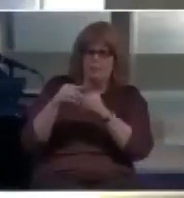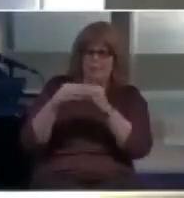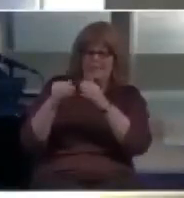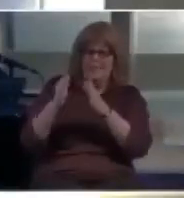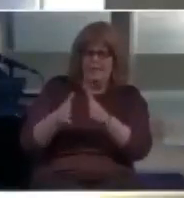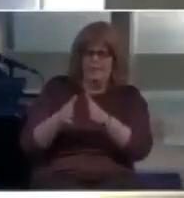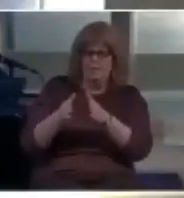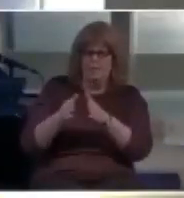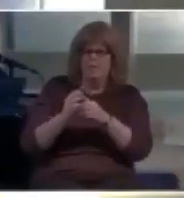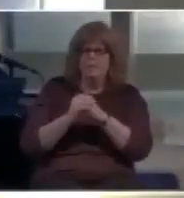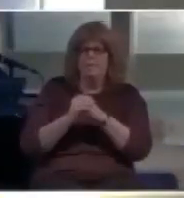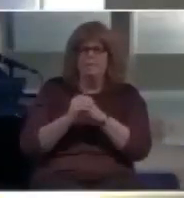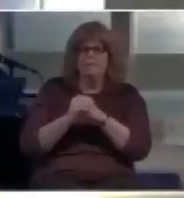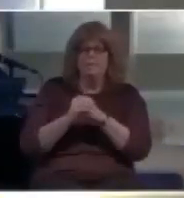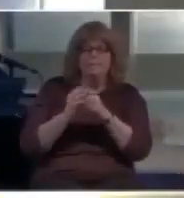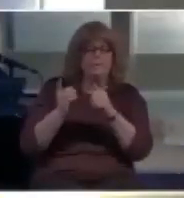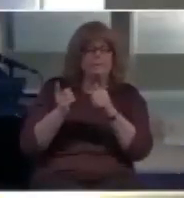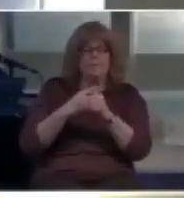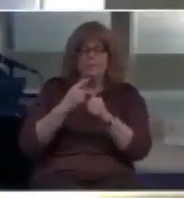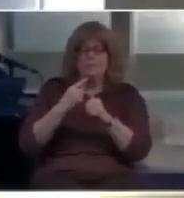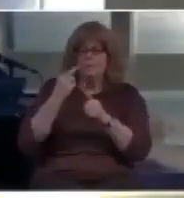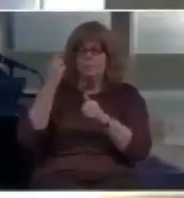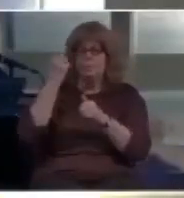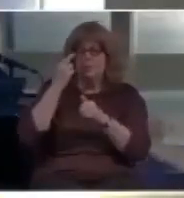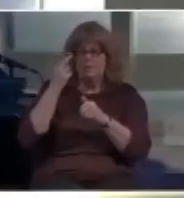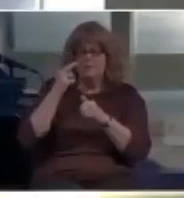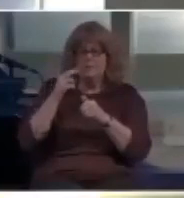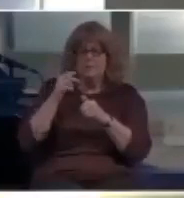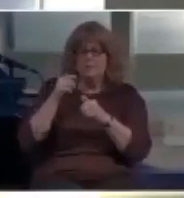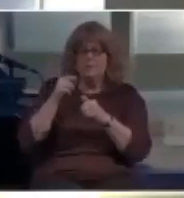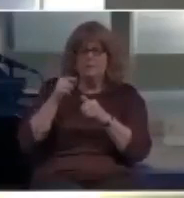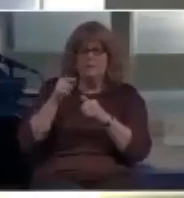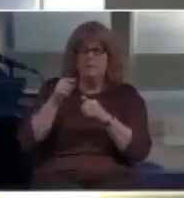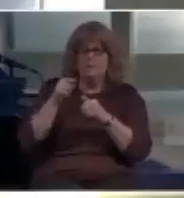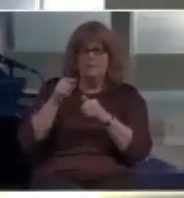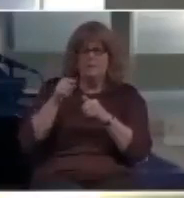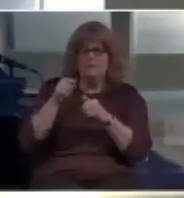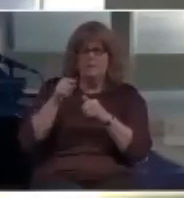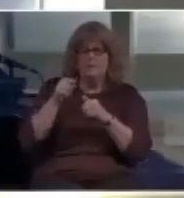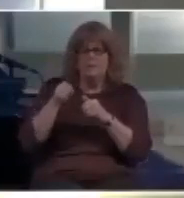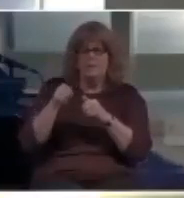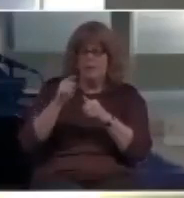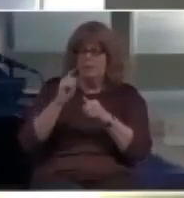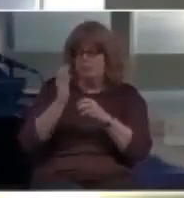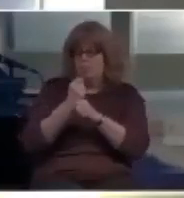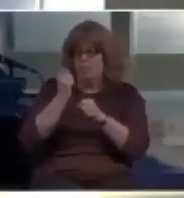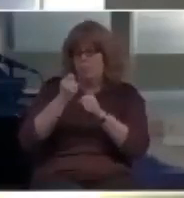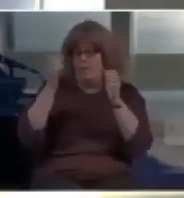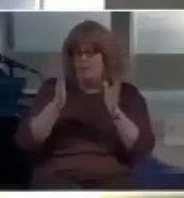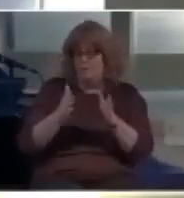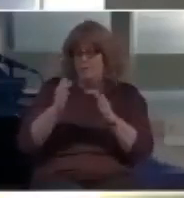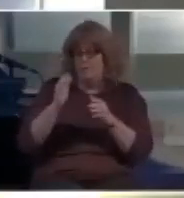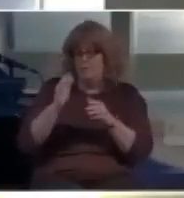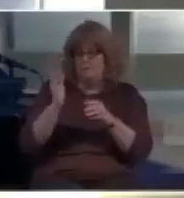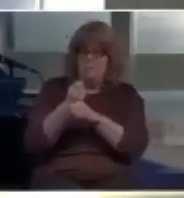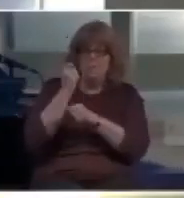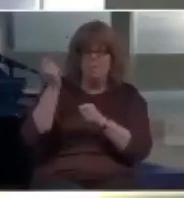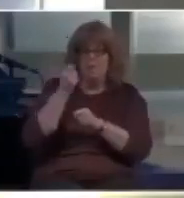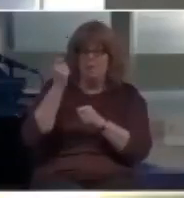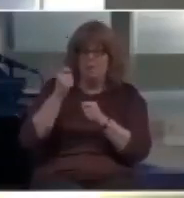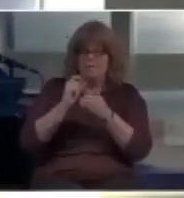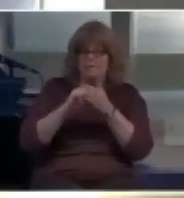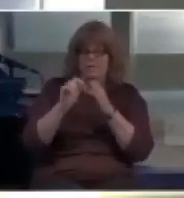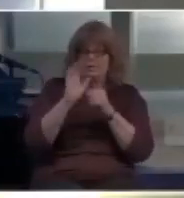leader? And the first is that he was a winner. He was a winner. Look at